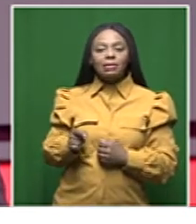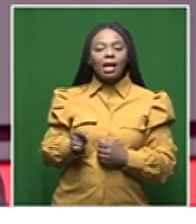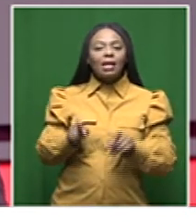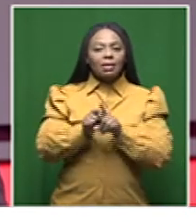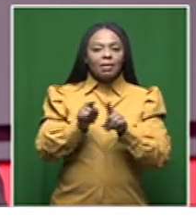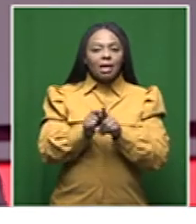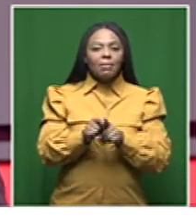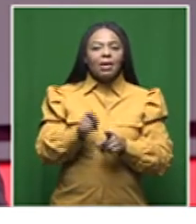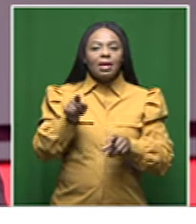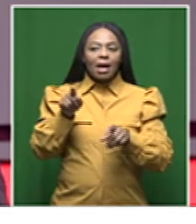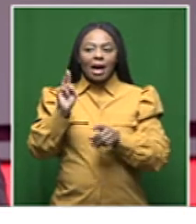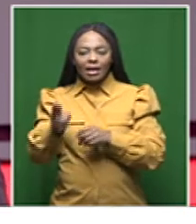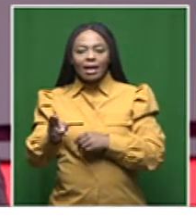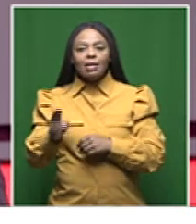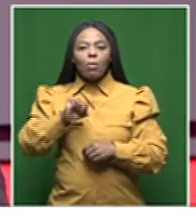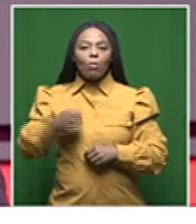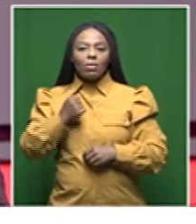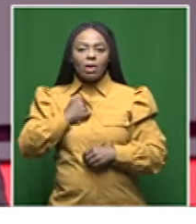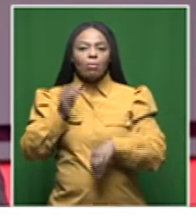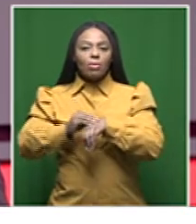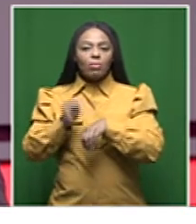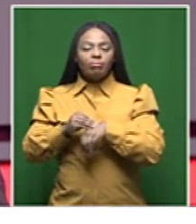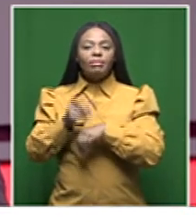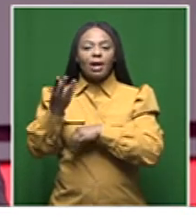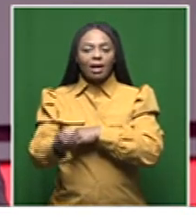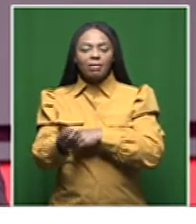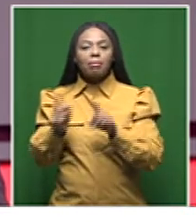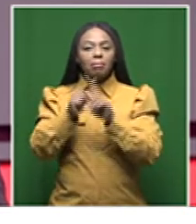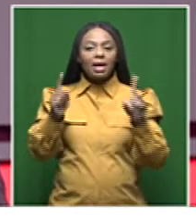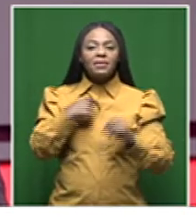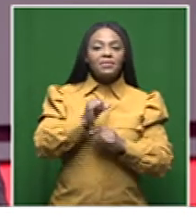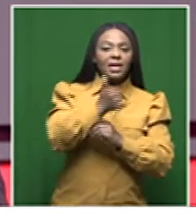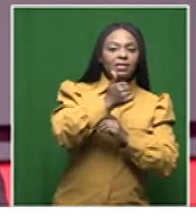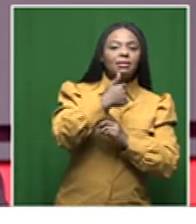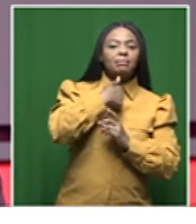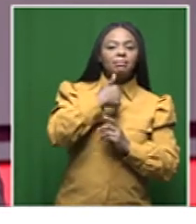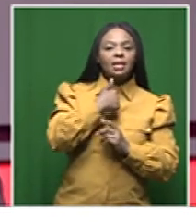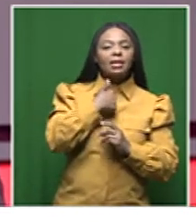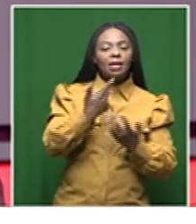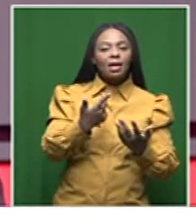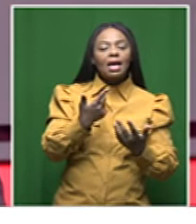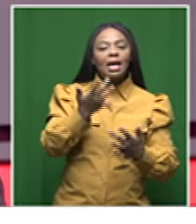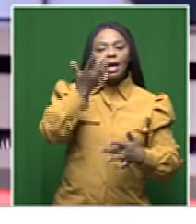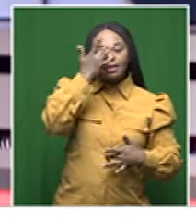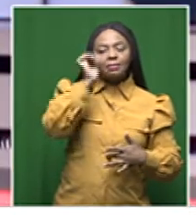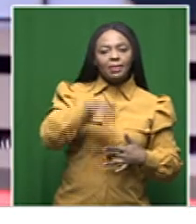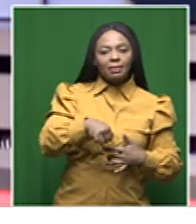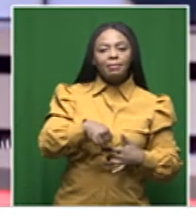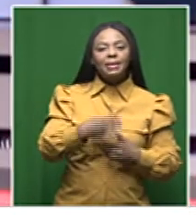that there were female factors. But at first, I was the one who was a patient.